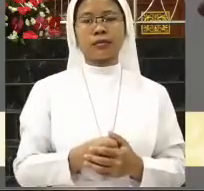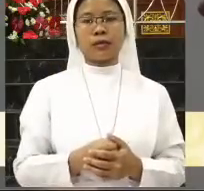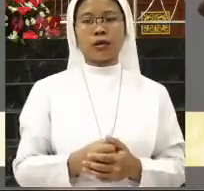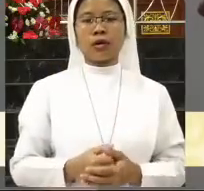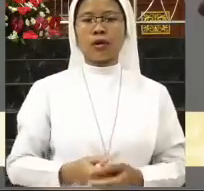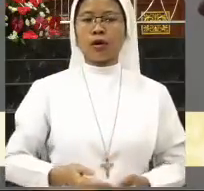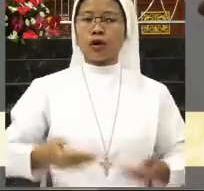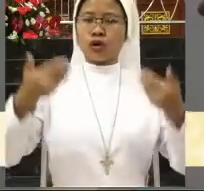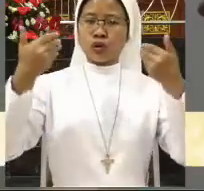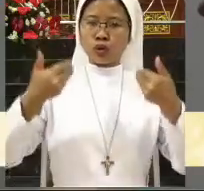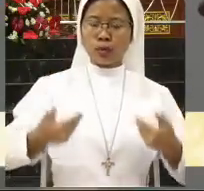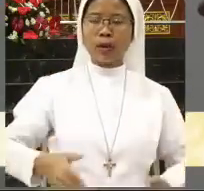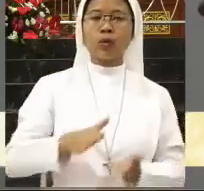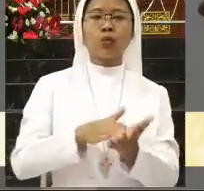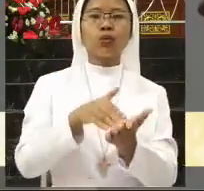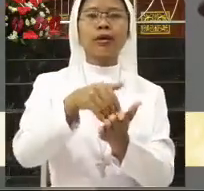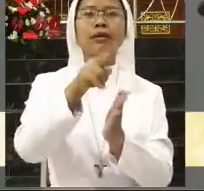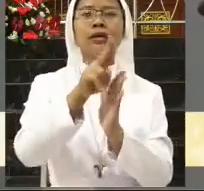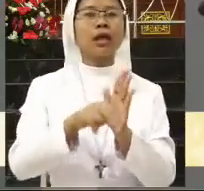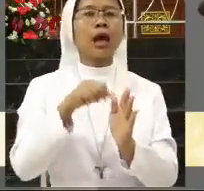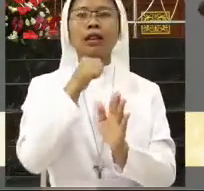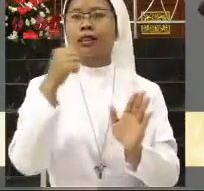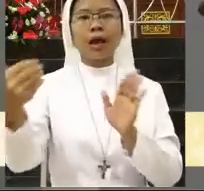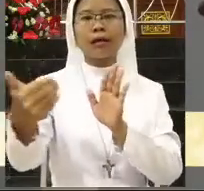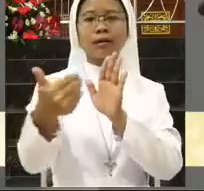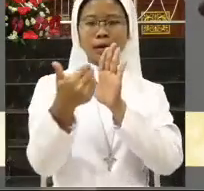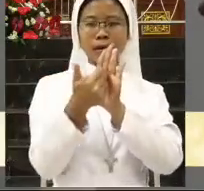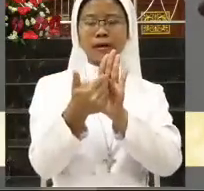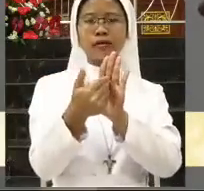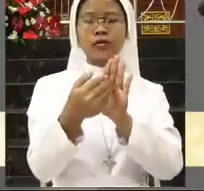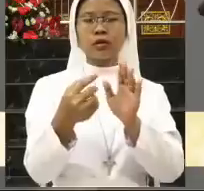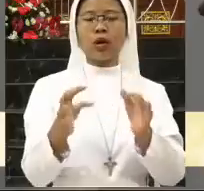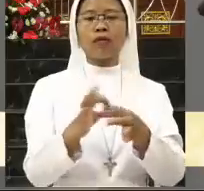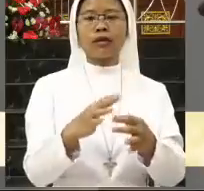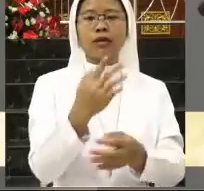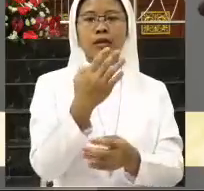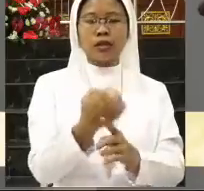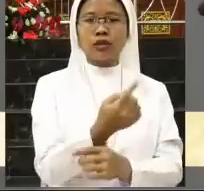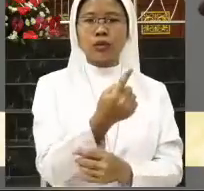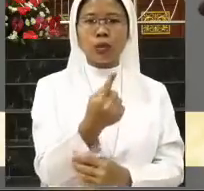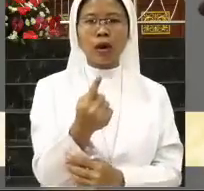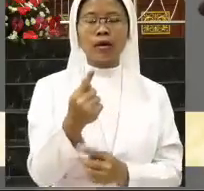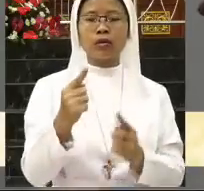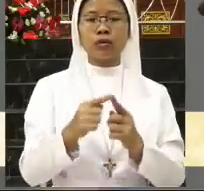Human frailty is never a hindrance for everyone to live in harmony.